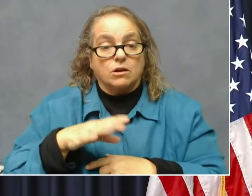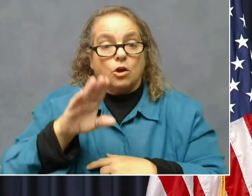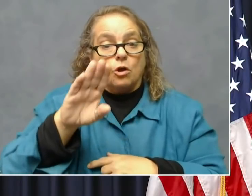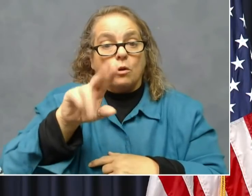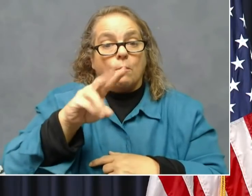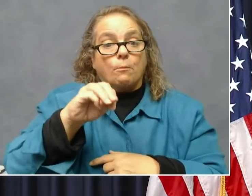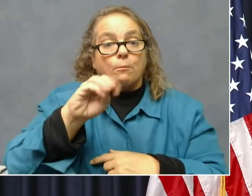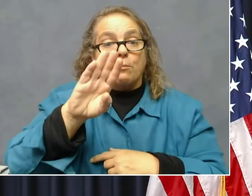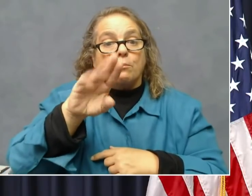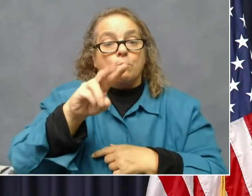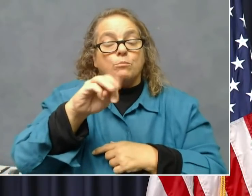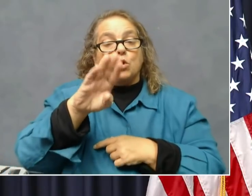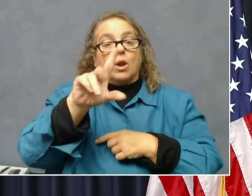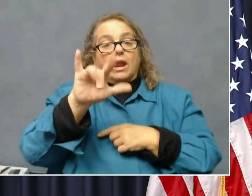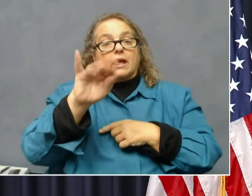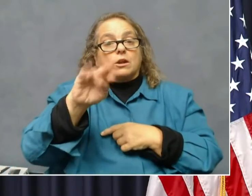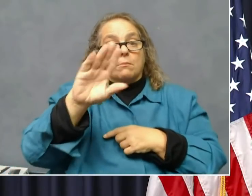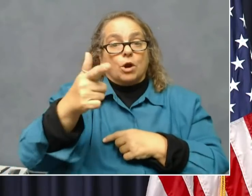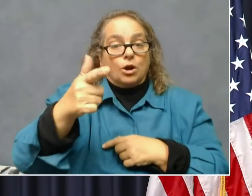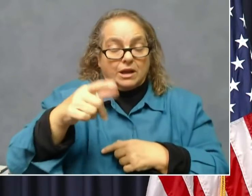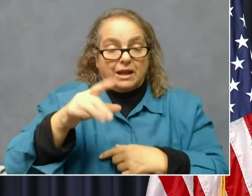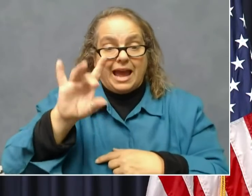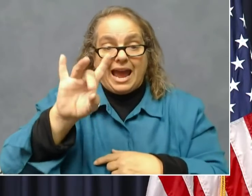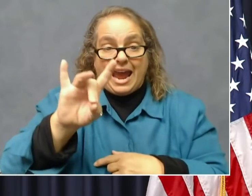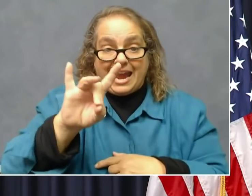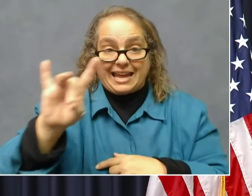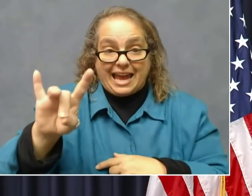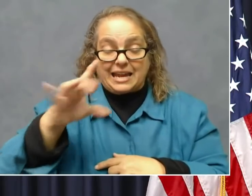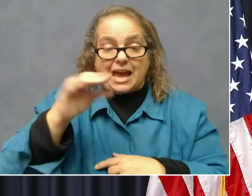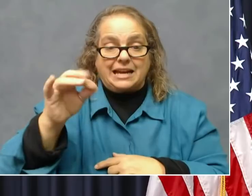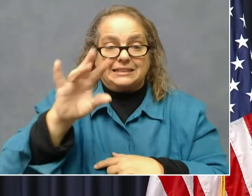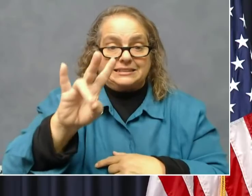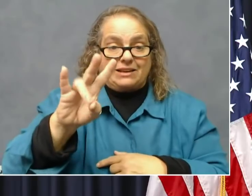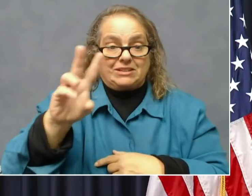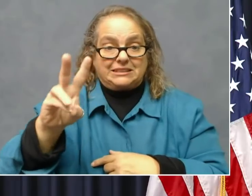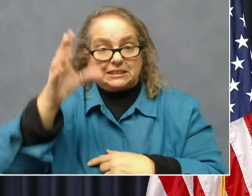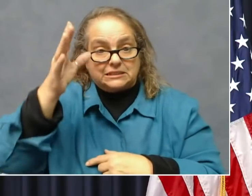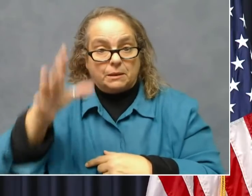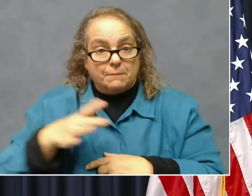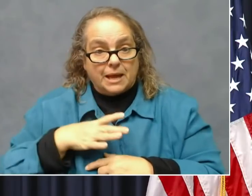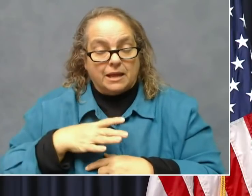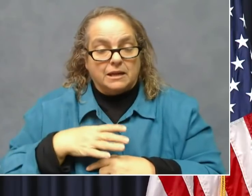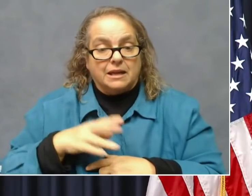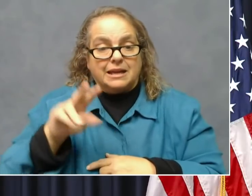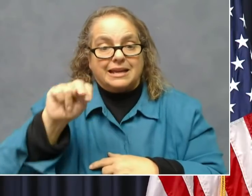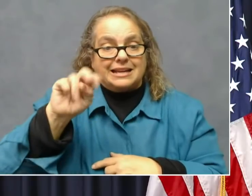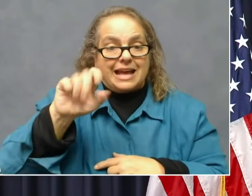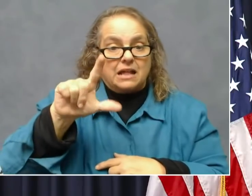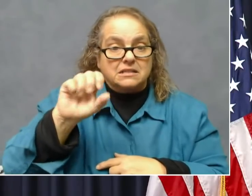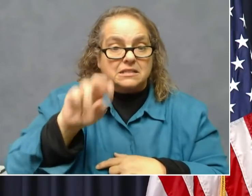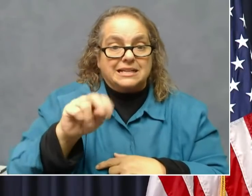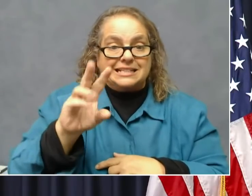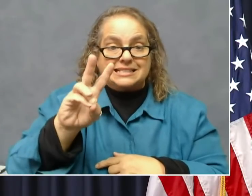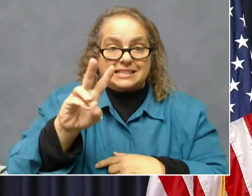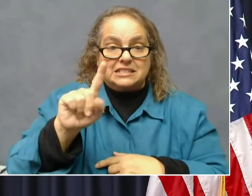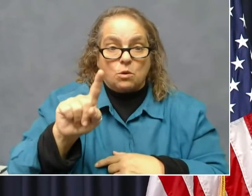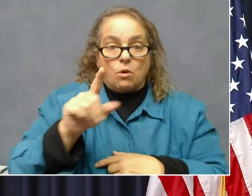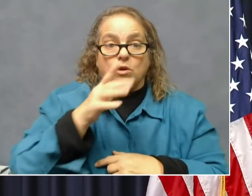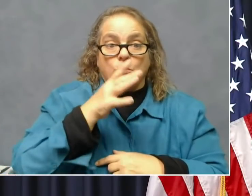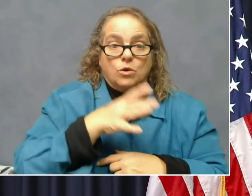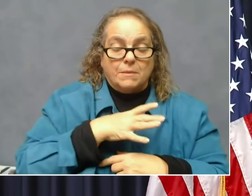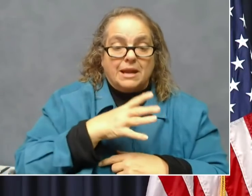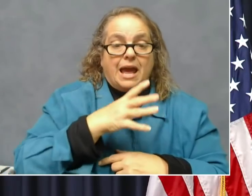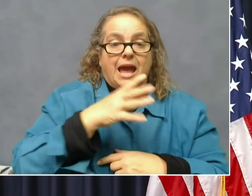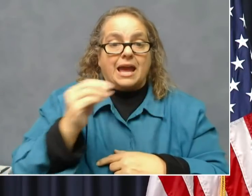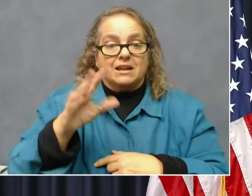a 77-year-old man. From Nelson County, a 61-year-old woman and a 52-year-old